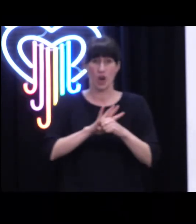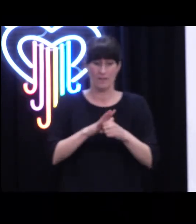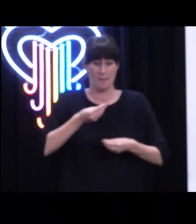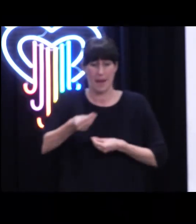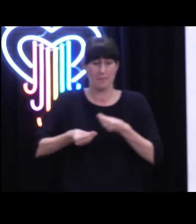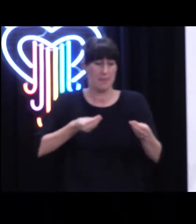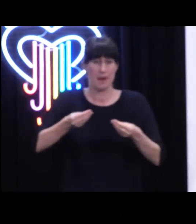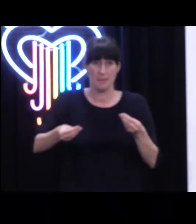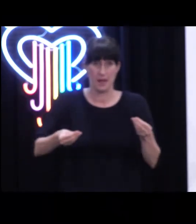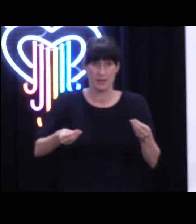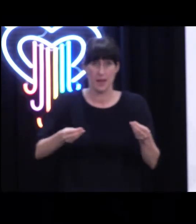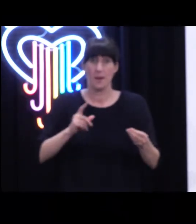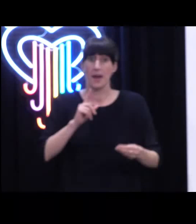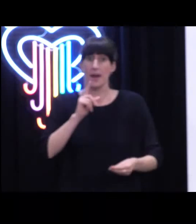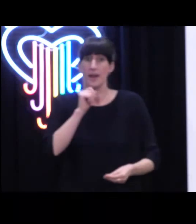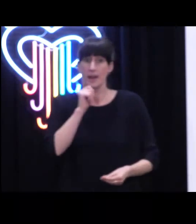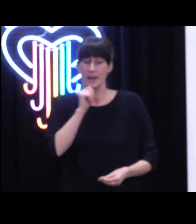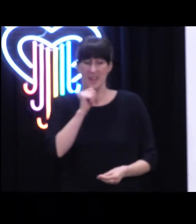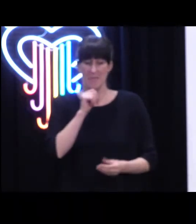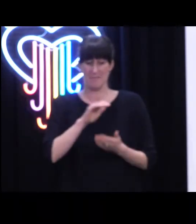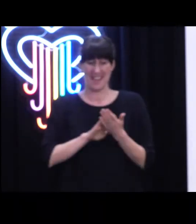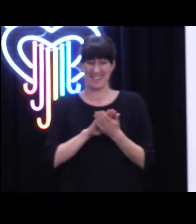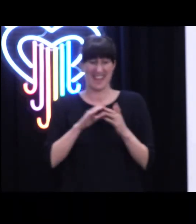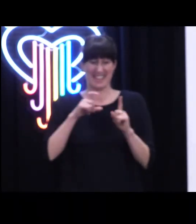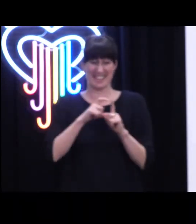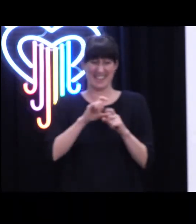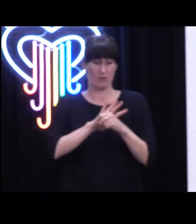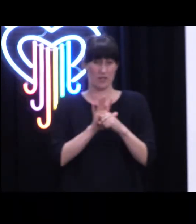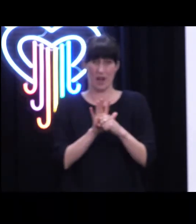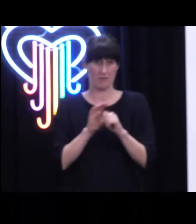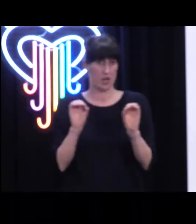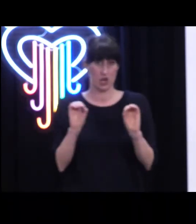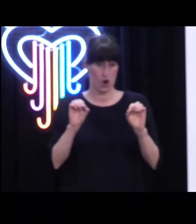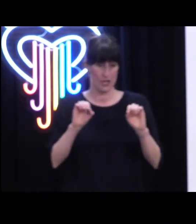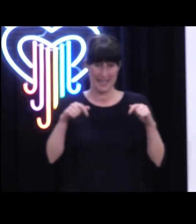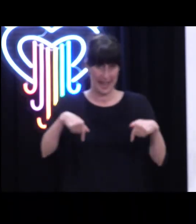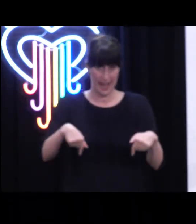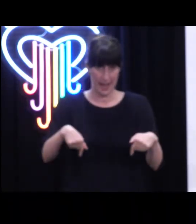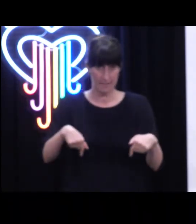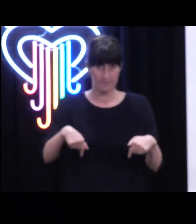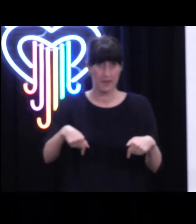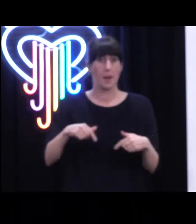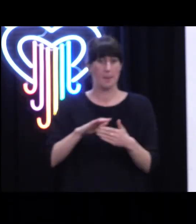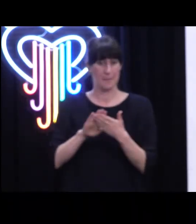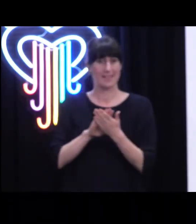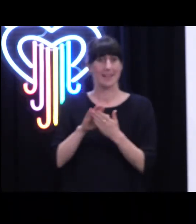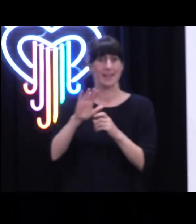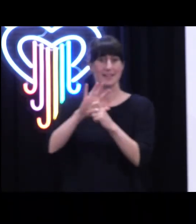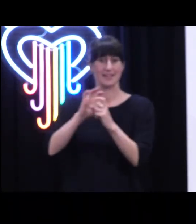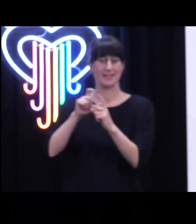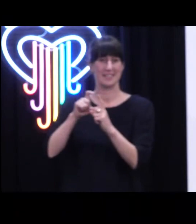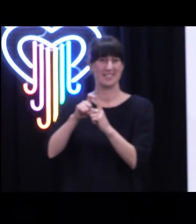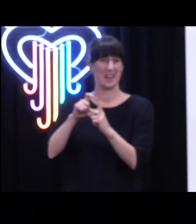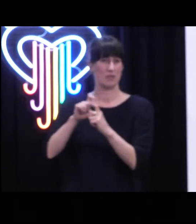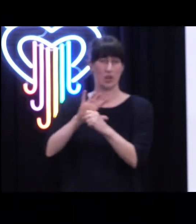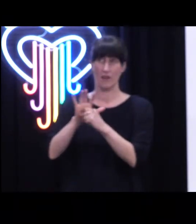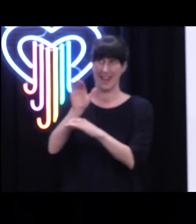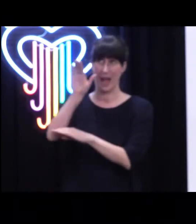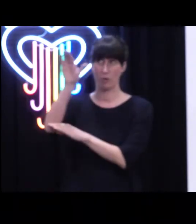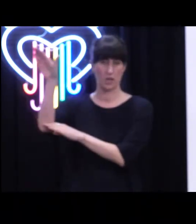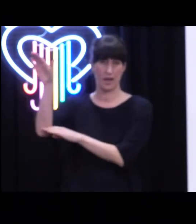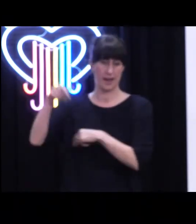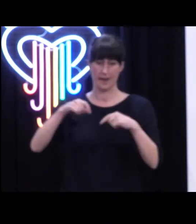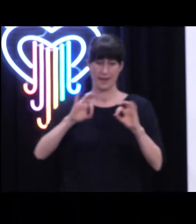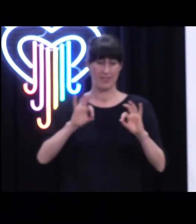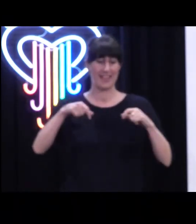COVID, or indeed Delta, doesn't present a risk, when it's outside our border walls, not in it.